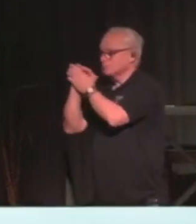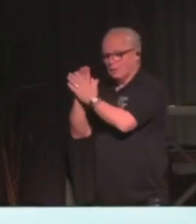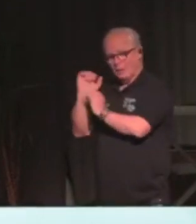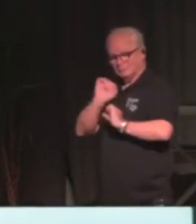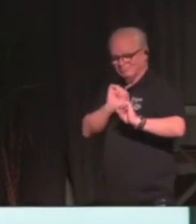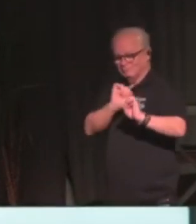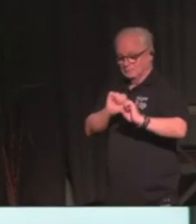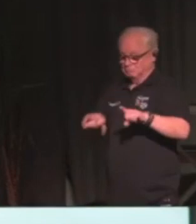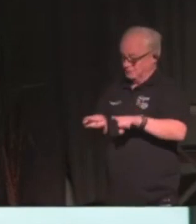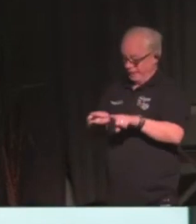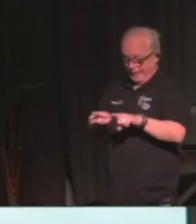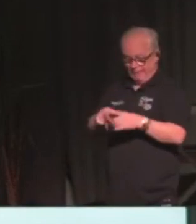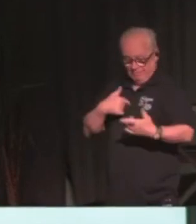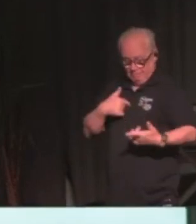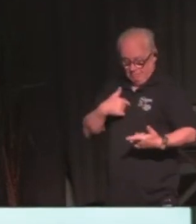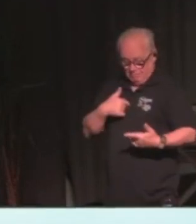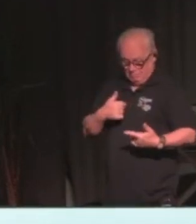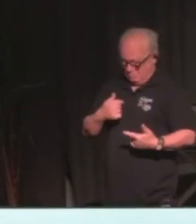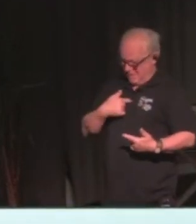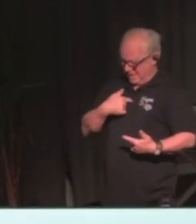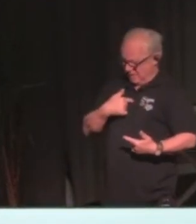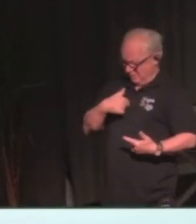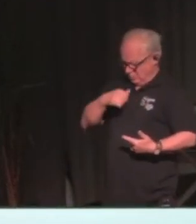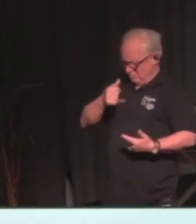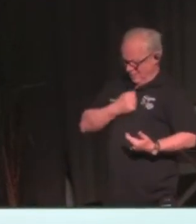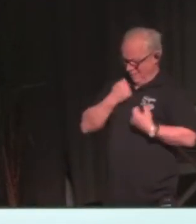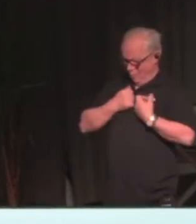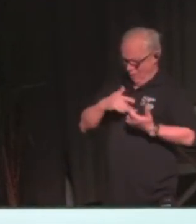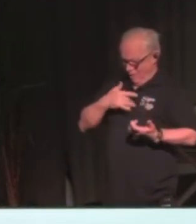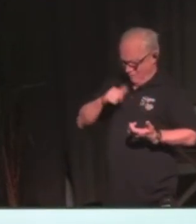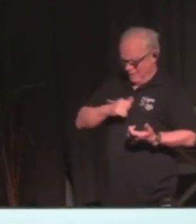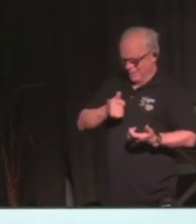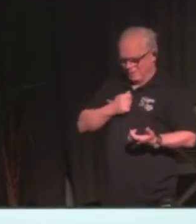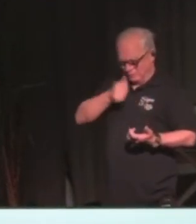as if they were your shoes.